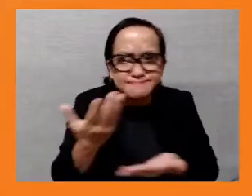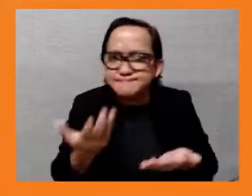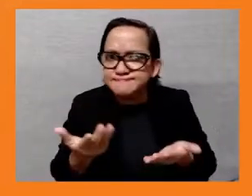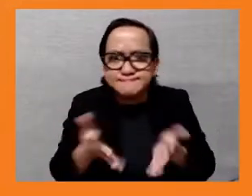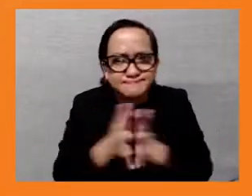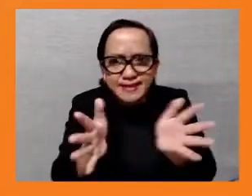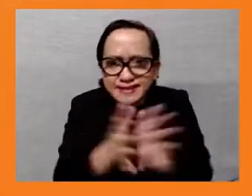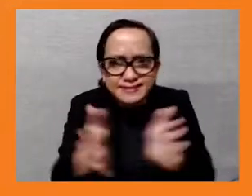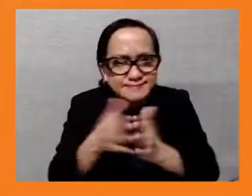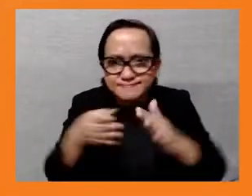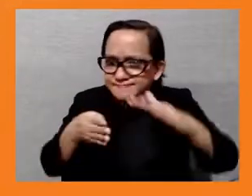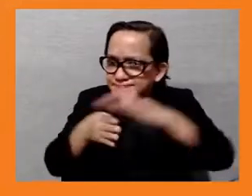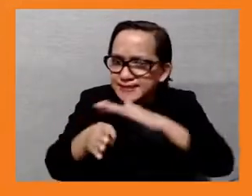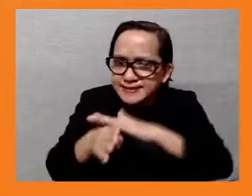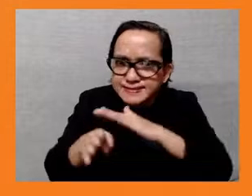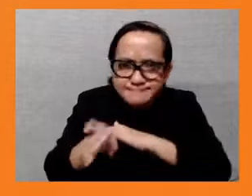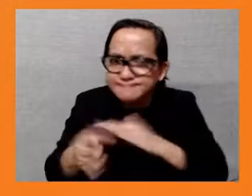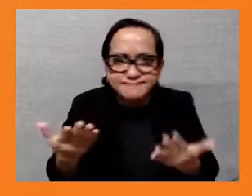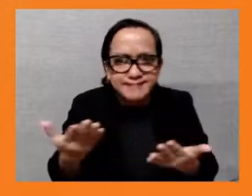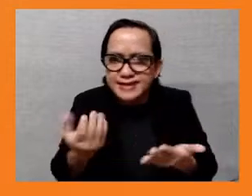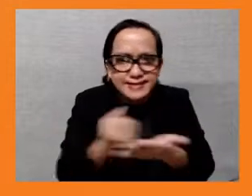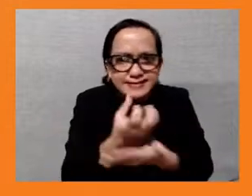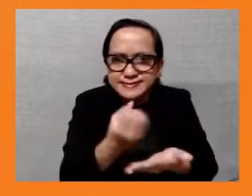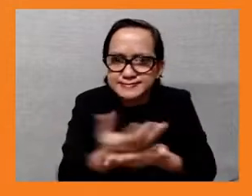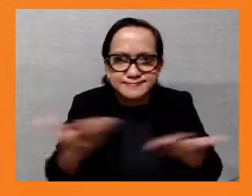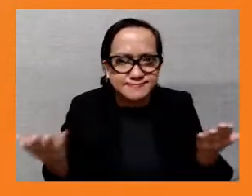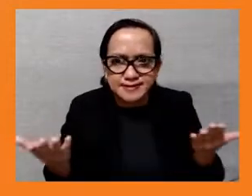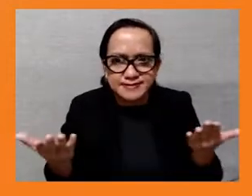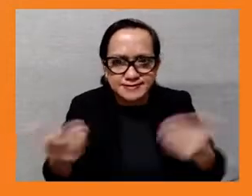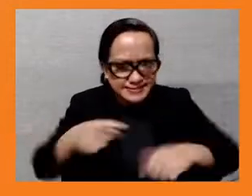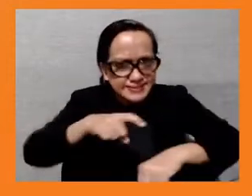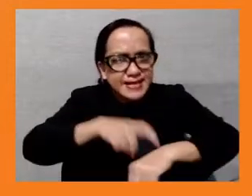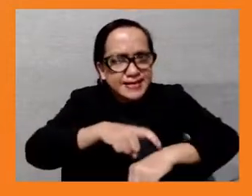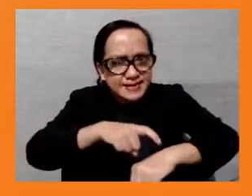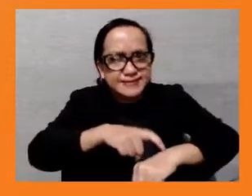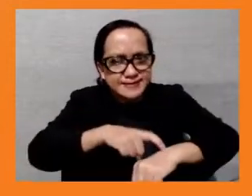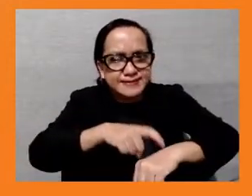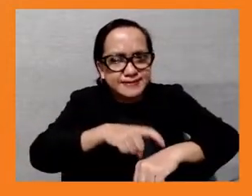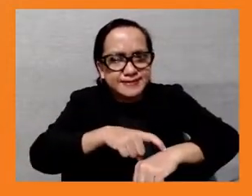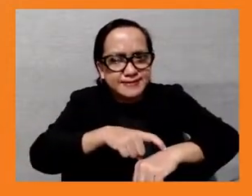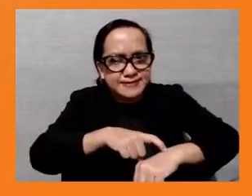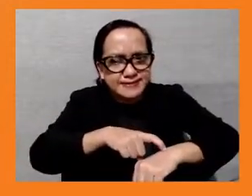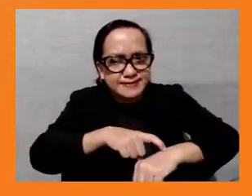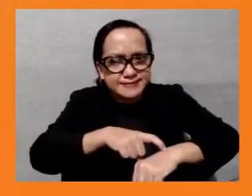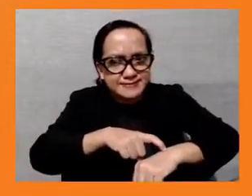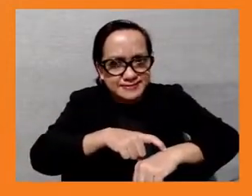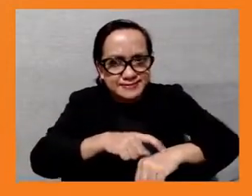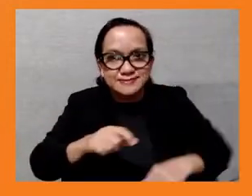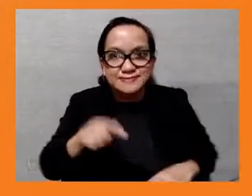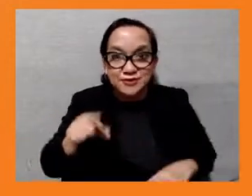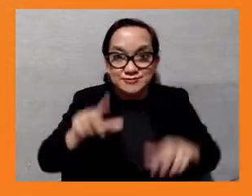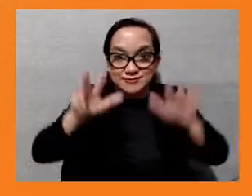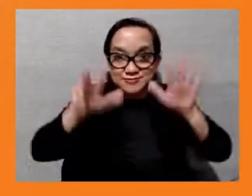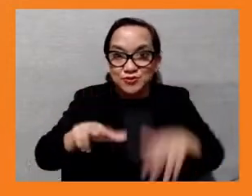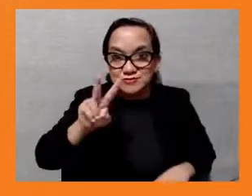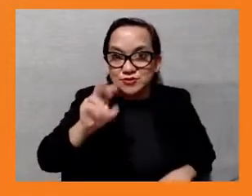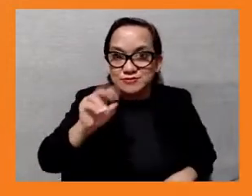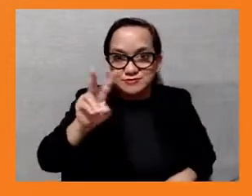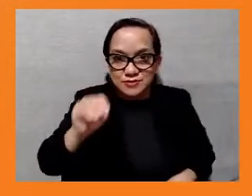the evaluation team put it, we must be able to answer the how, not only the